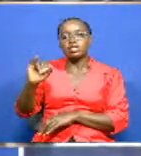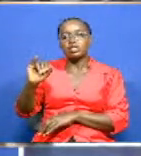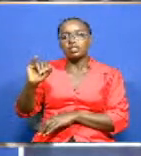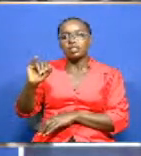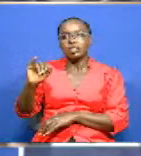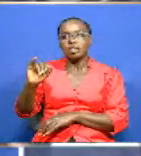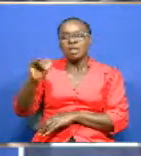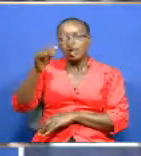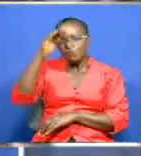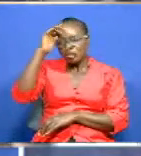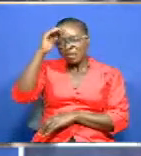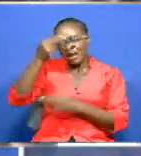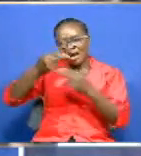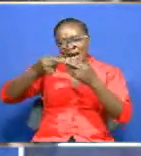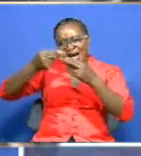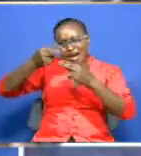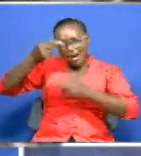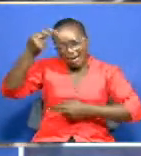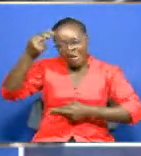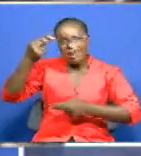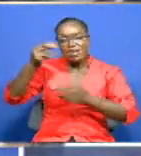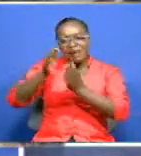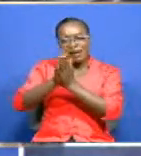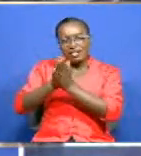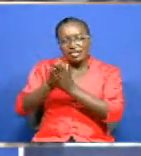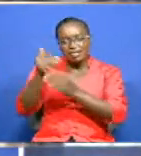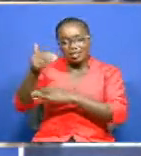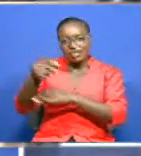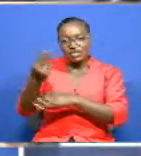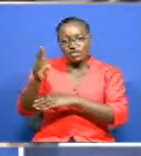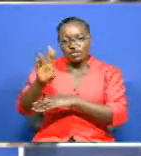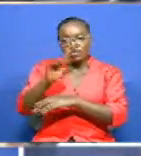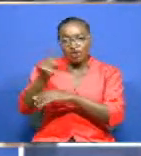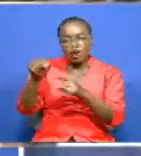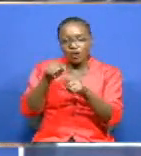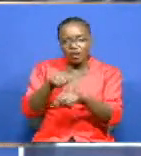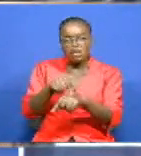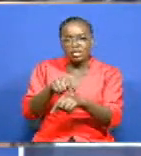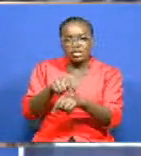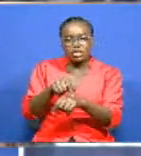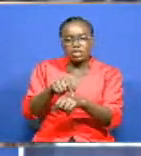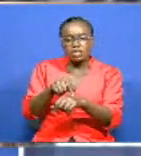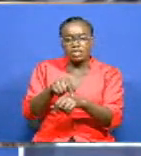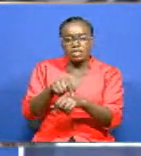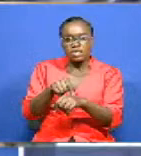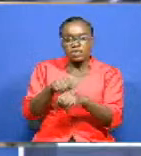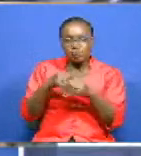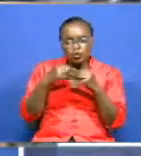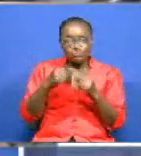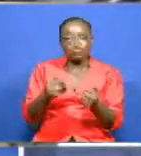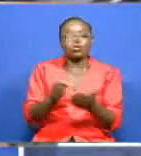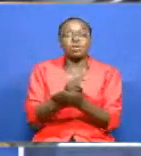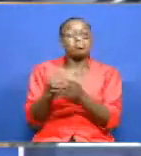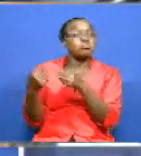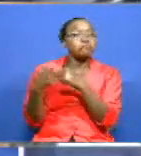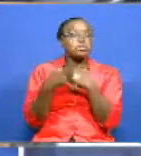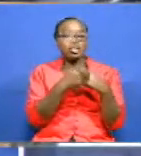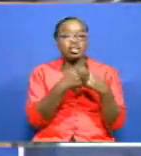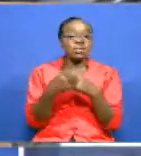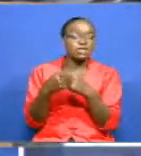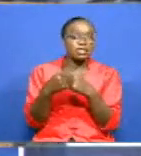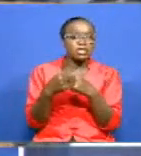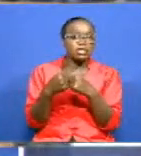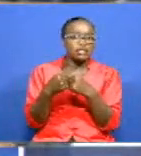of illicit brews is very high. And within the next 24 hours or so, we will address some of the challenges that have been